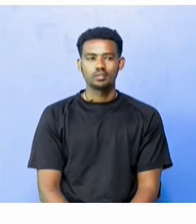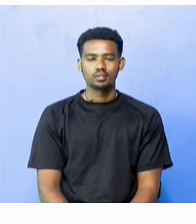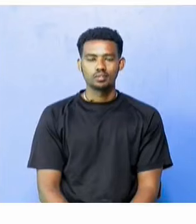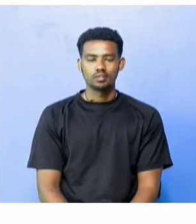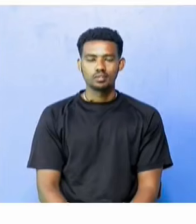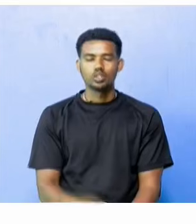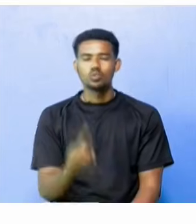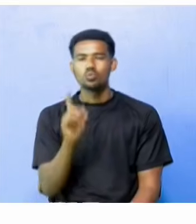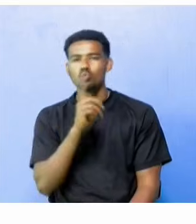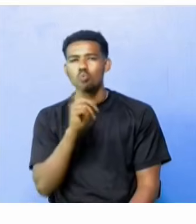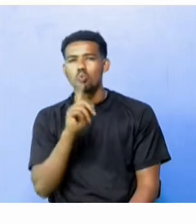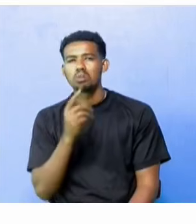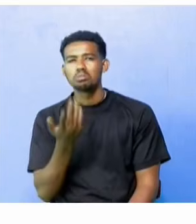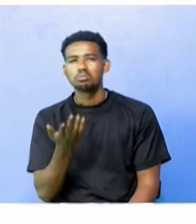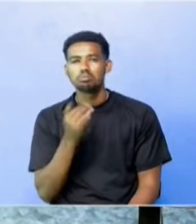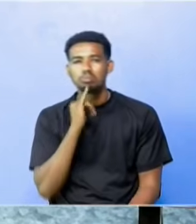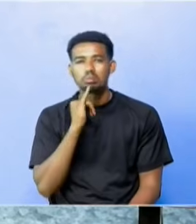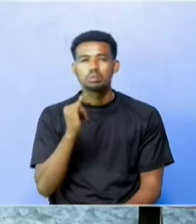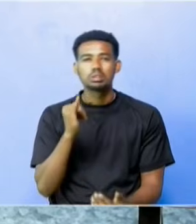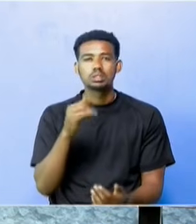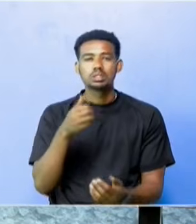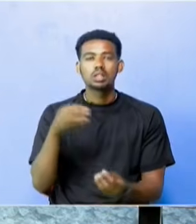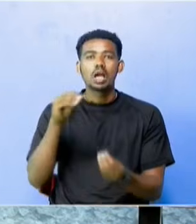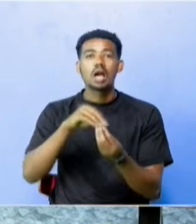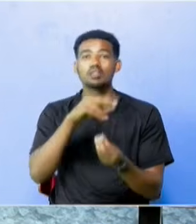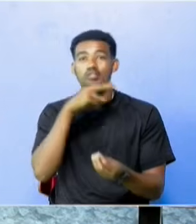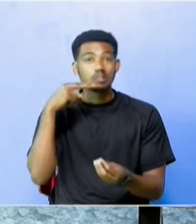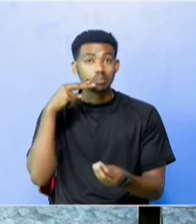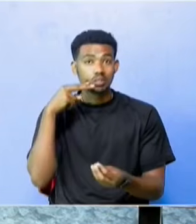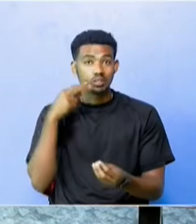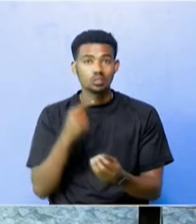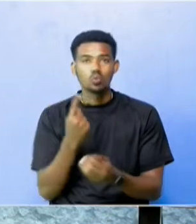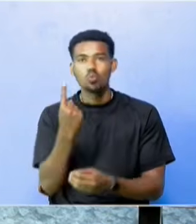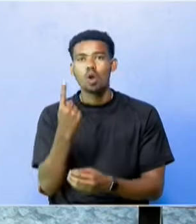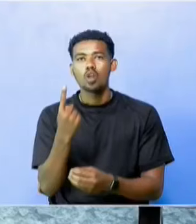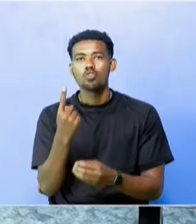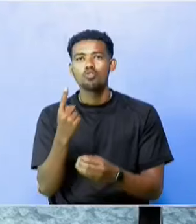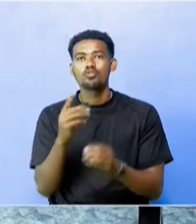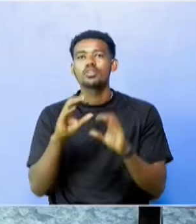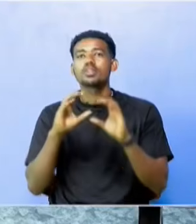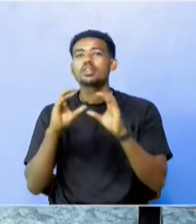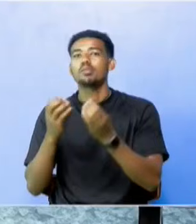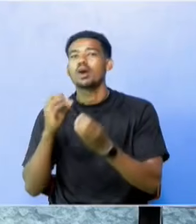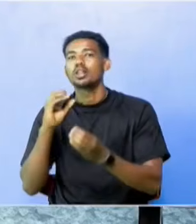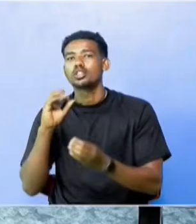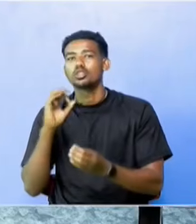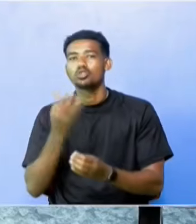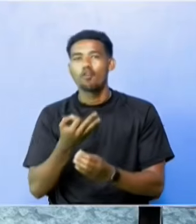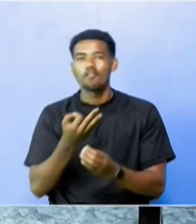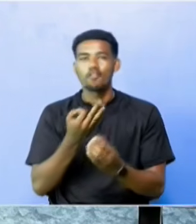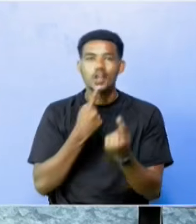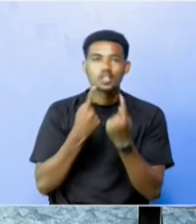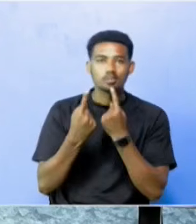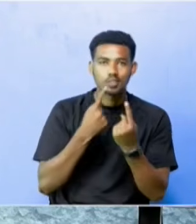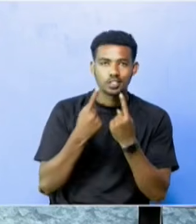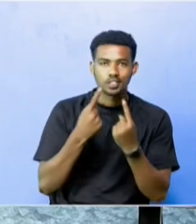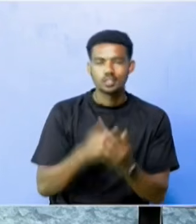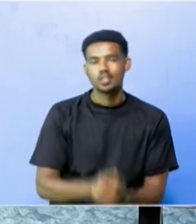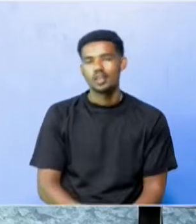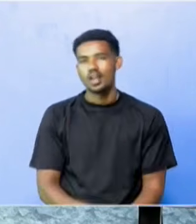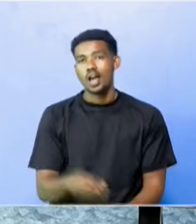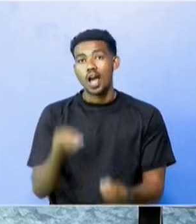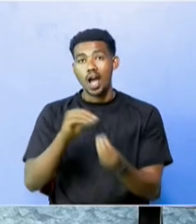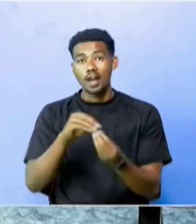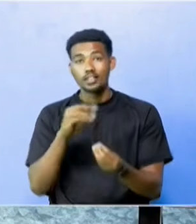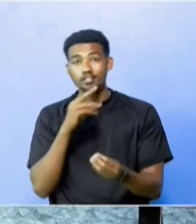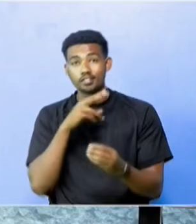What are adverbs? Adverbs are one of the parts of speech. Yes? Adverbs are